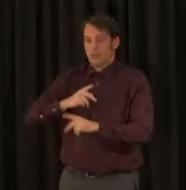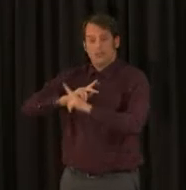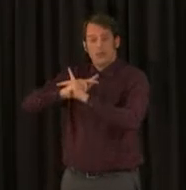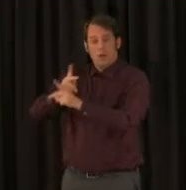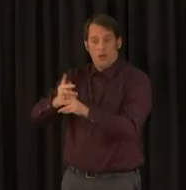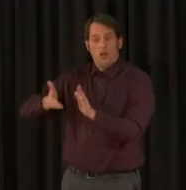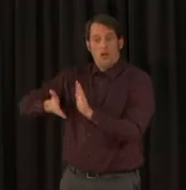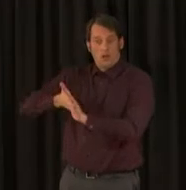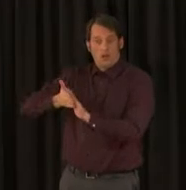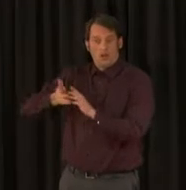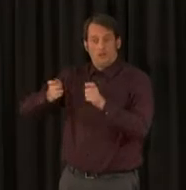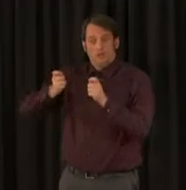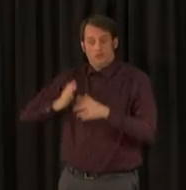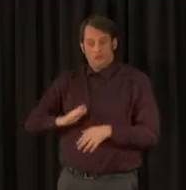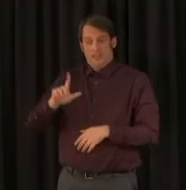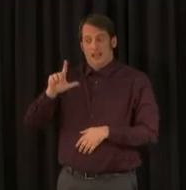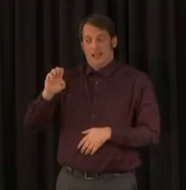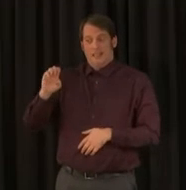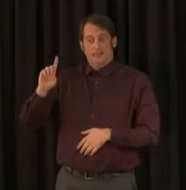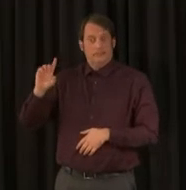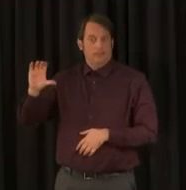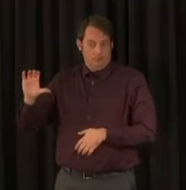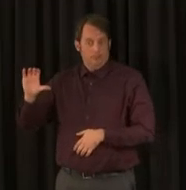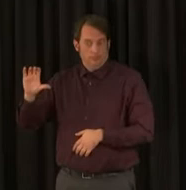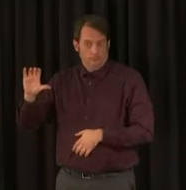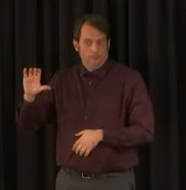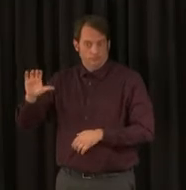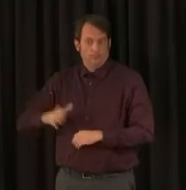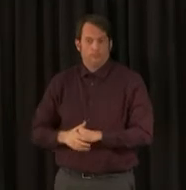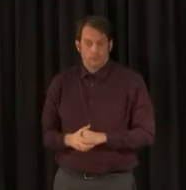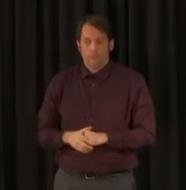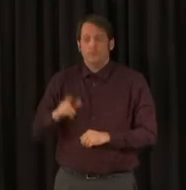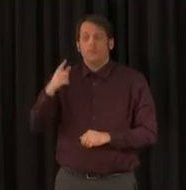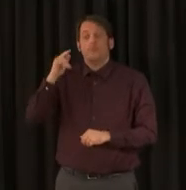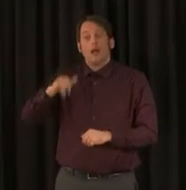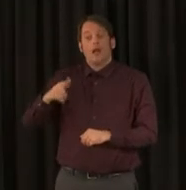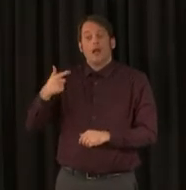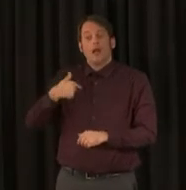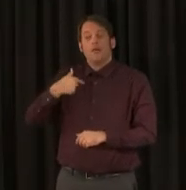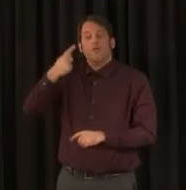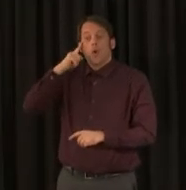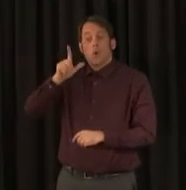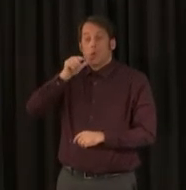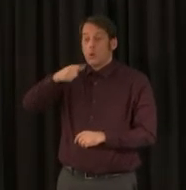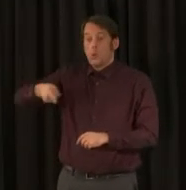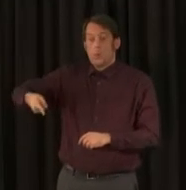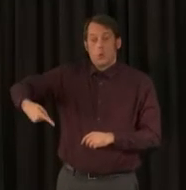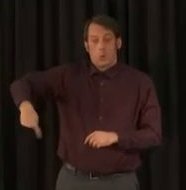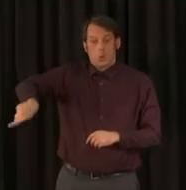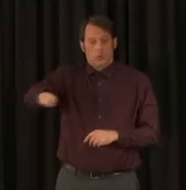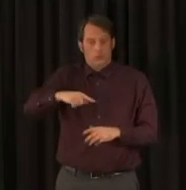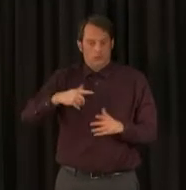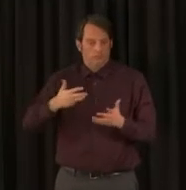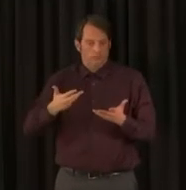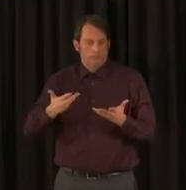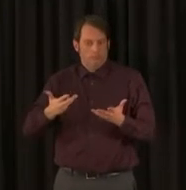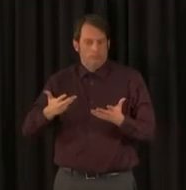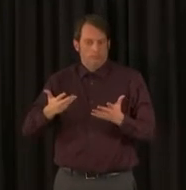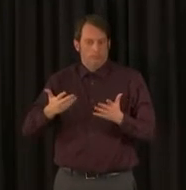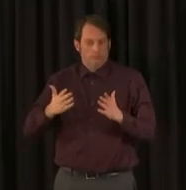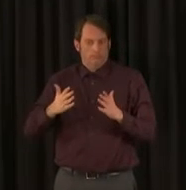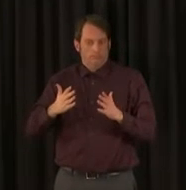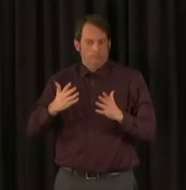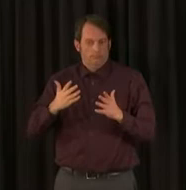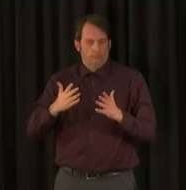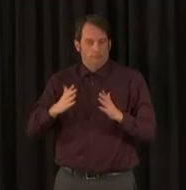LEDC, the Latino Economic Development Center. And for those who have not heard of this, or maybe those that have, a little